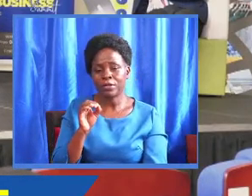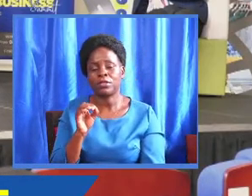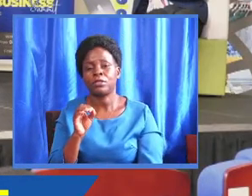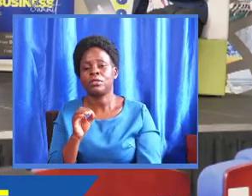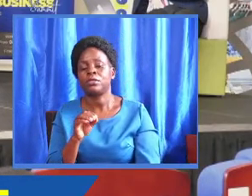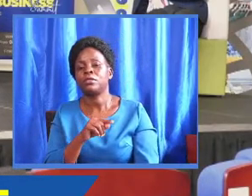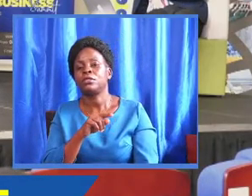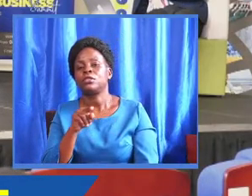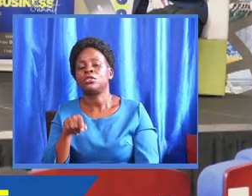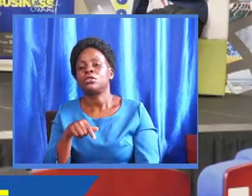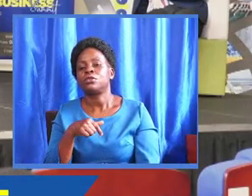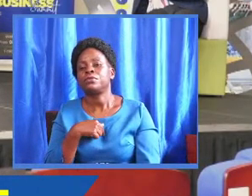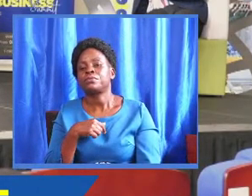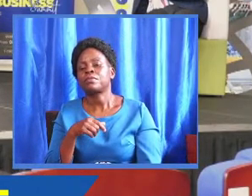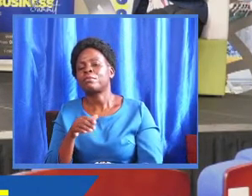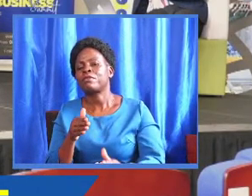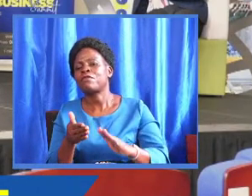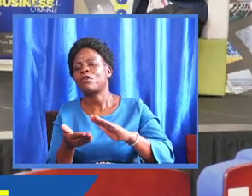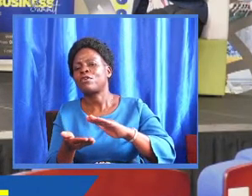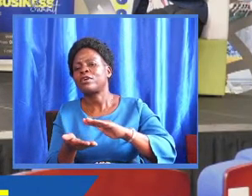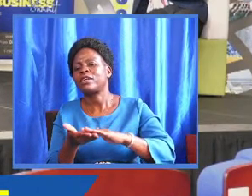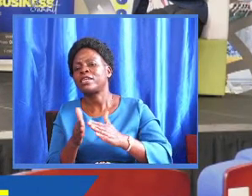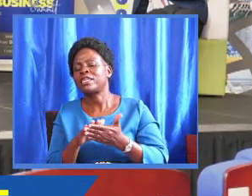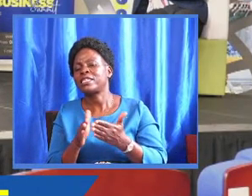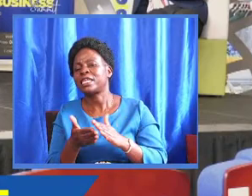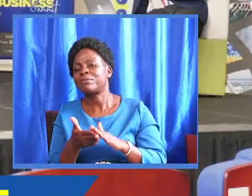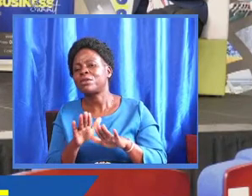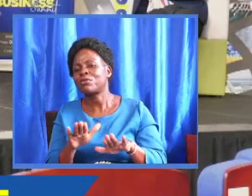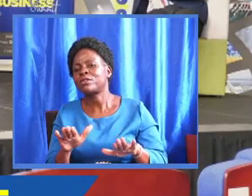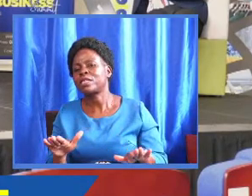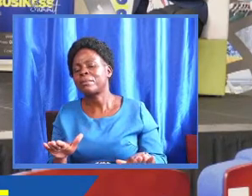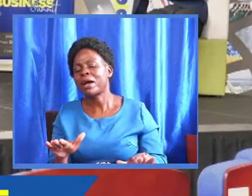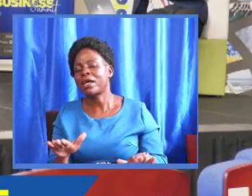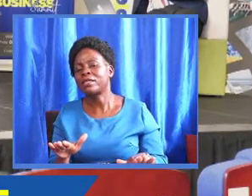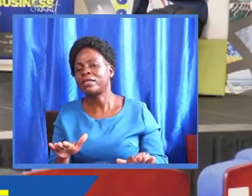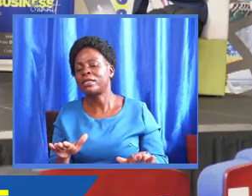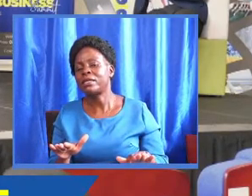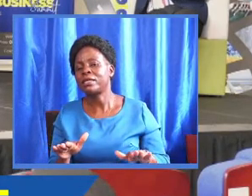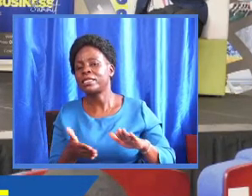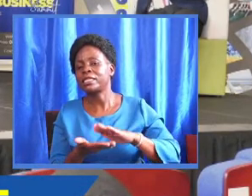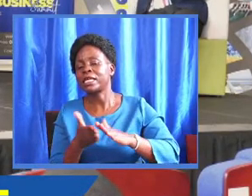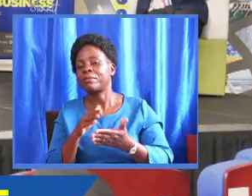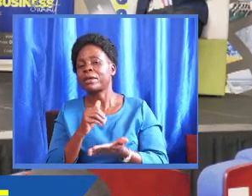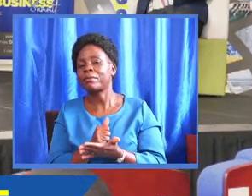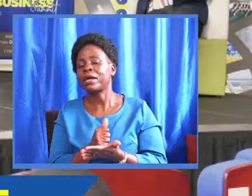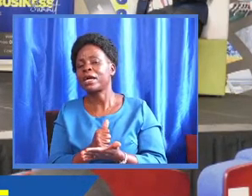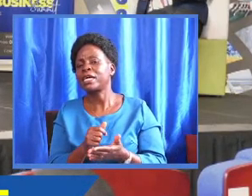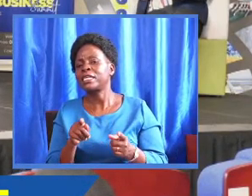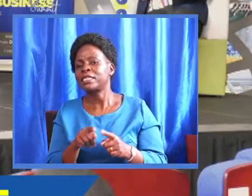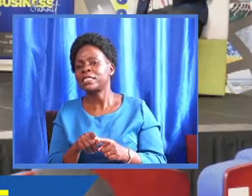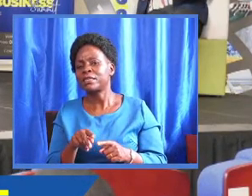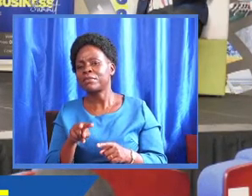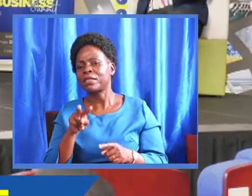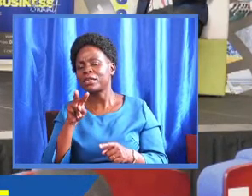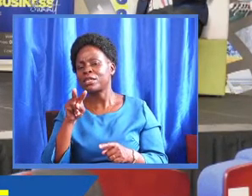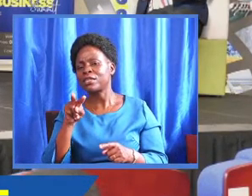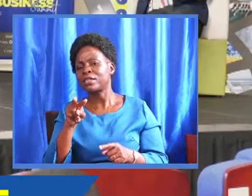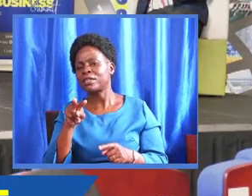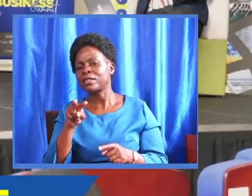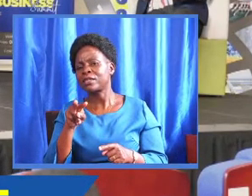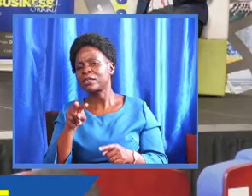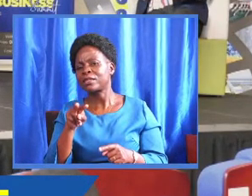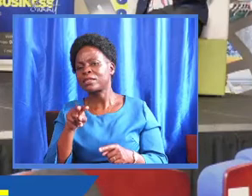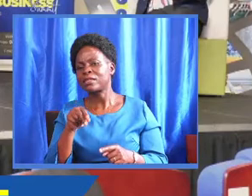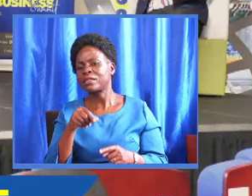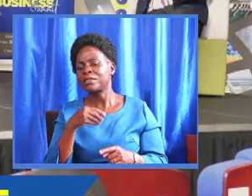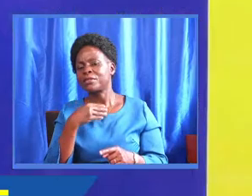you had Stenbeek, who was quite aggressive in this market, and they are also looking at the schemes where you don't have to make a